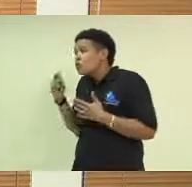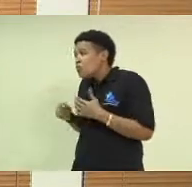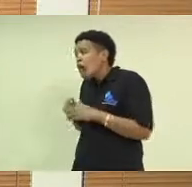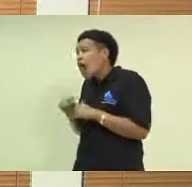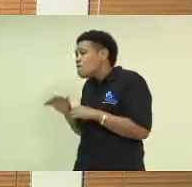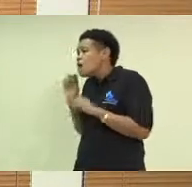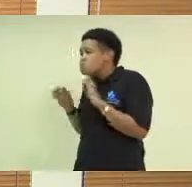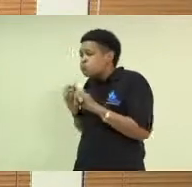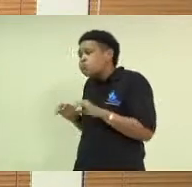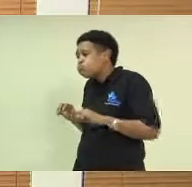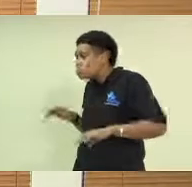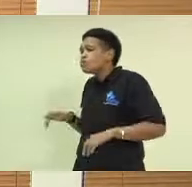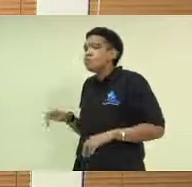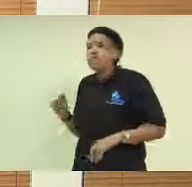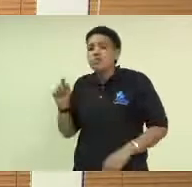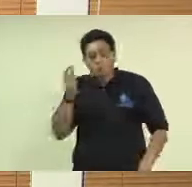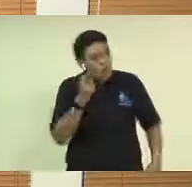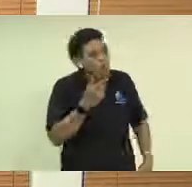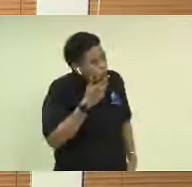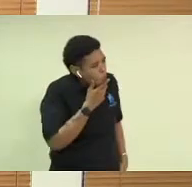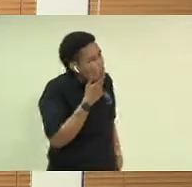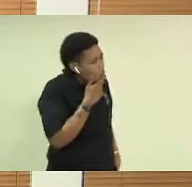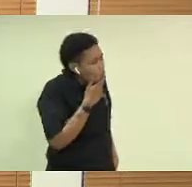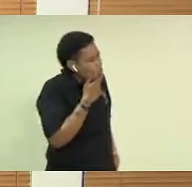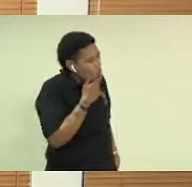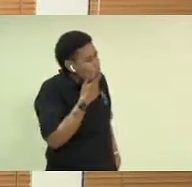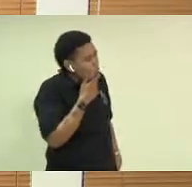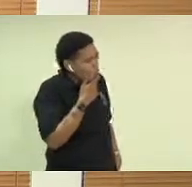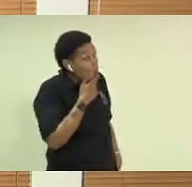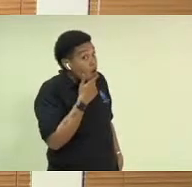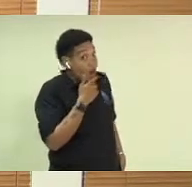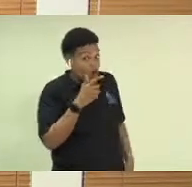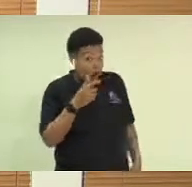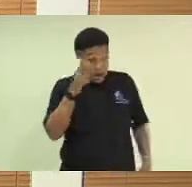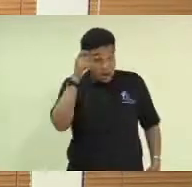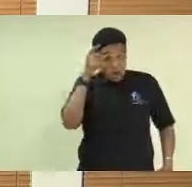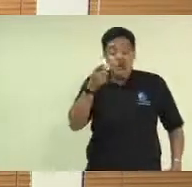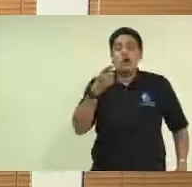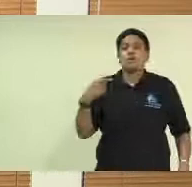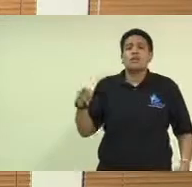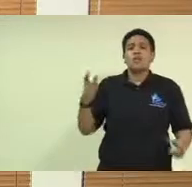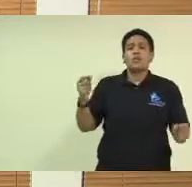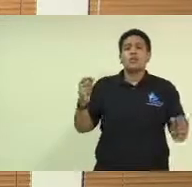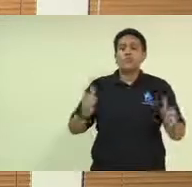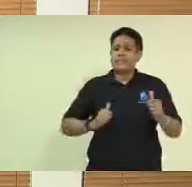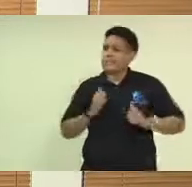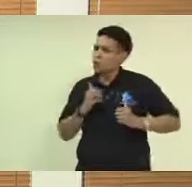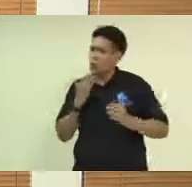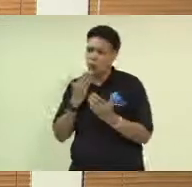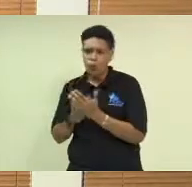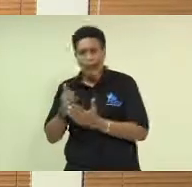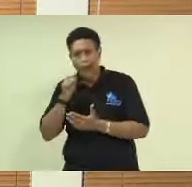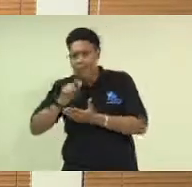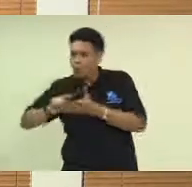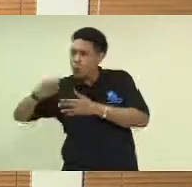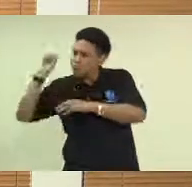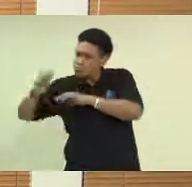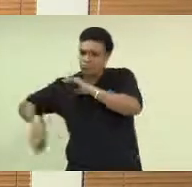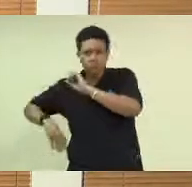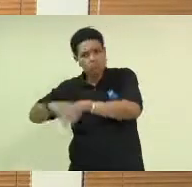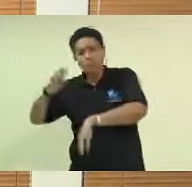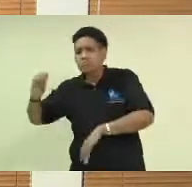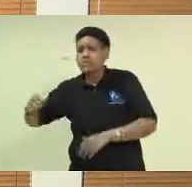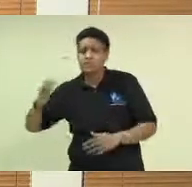advice, technical advice, and they do so diligently each week. having collected